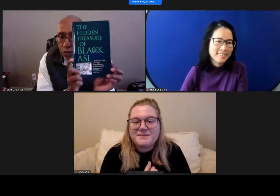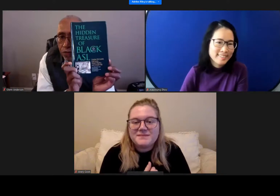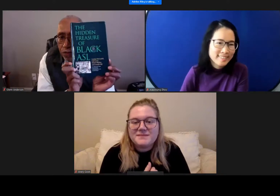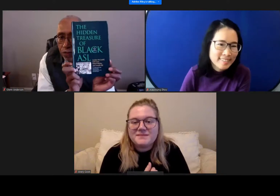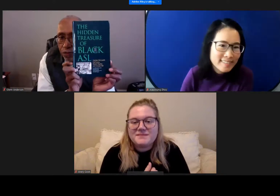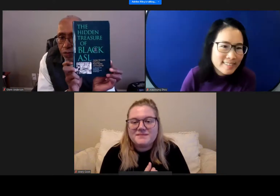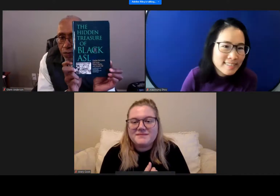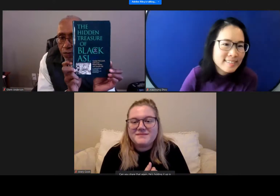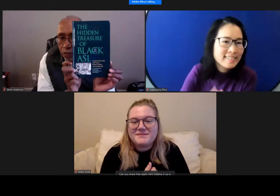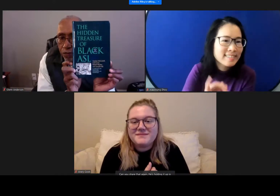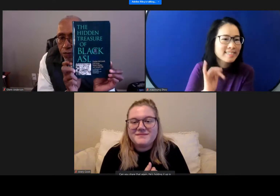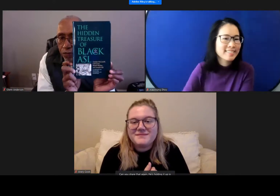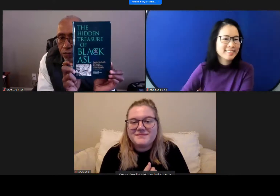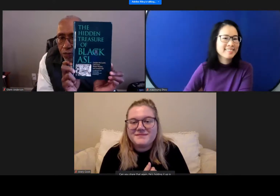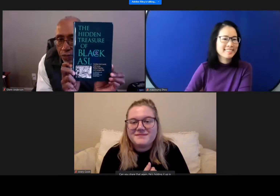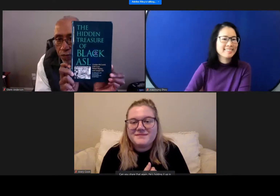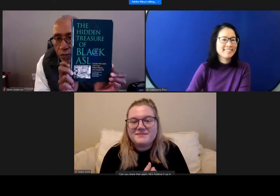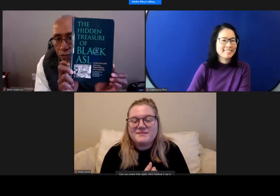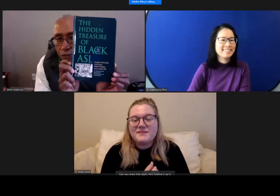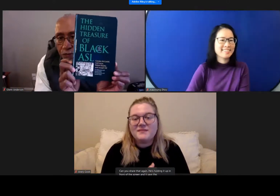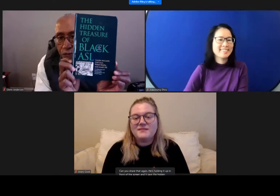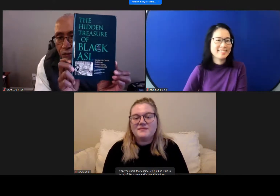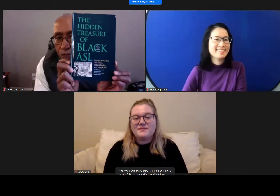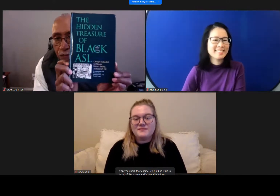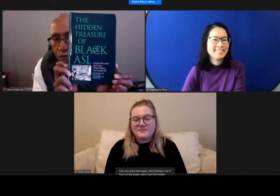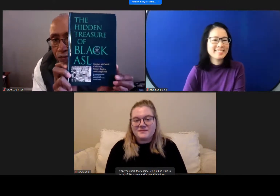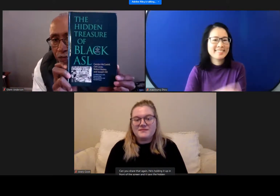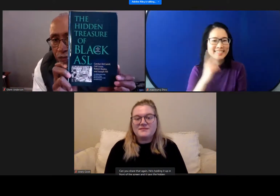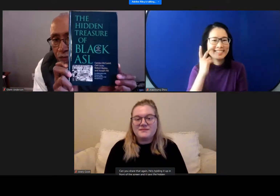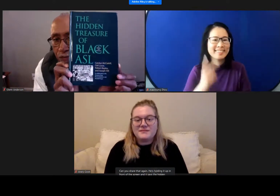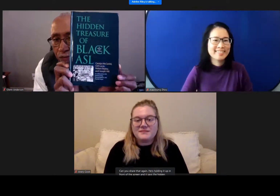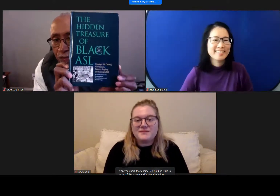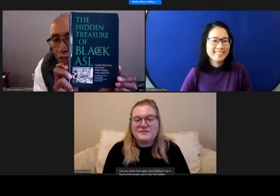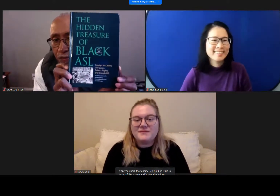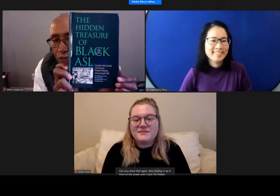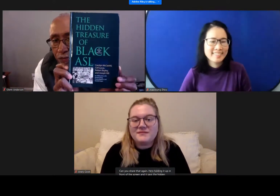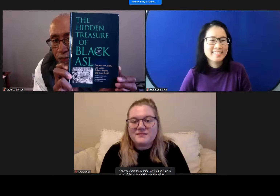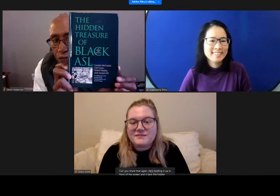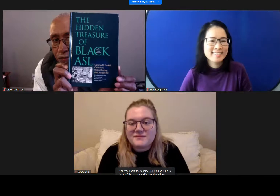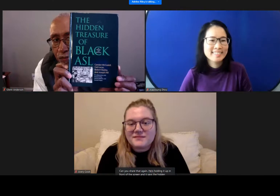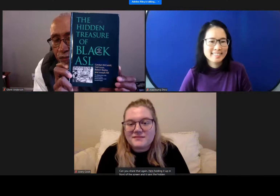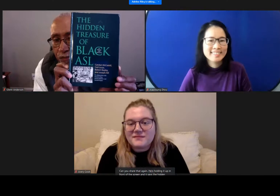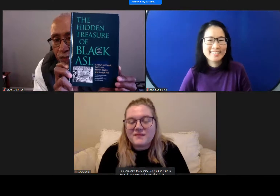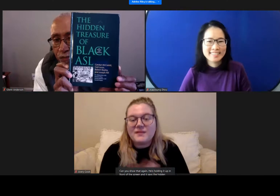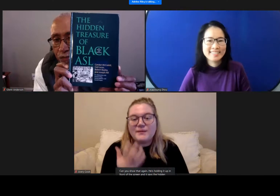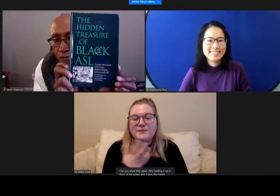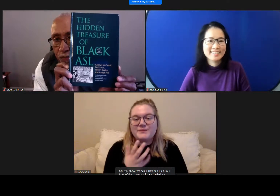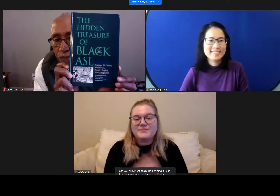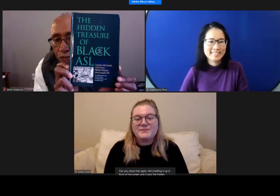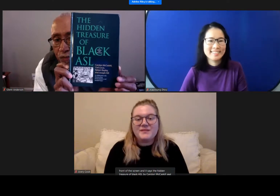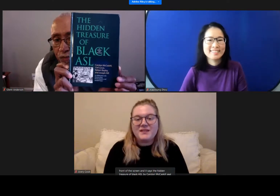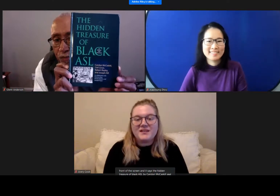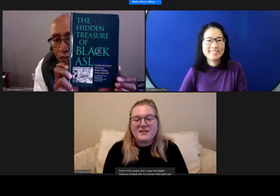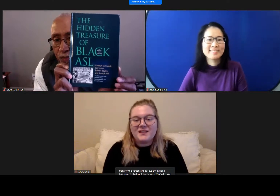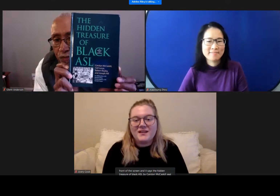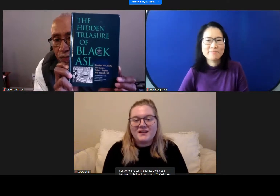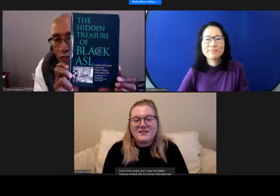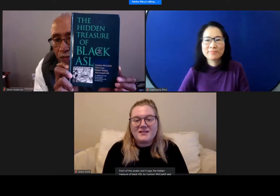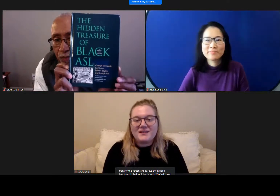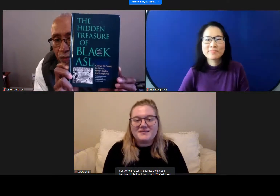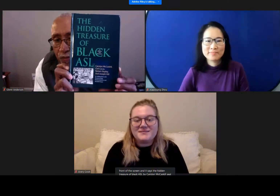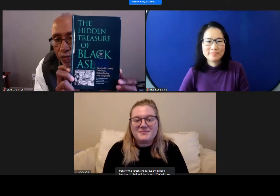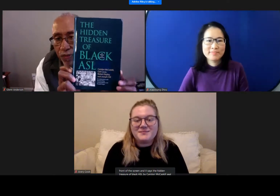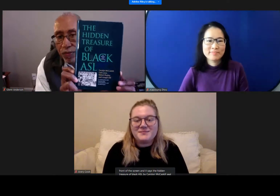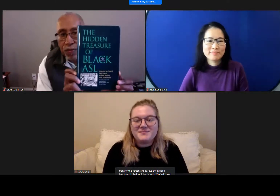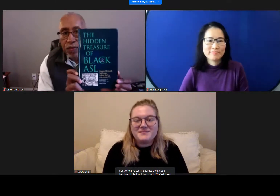he's holding it up in front of the screen and it says The Hidden Treasure of Black ASL by Carolyn McCaskill, Seal Lucas, Robert Bailey, and